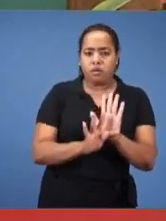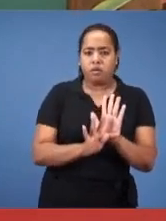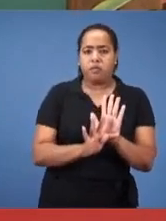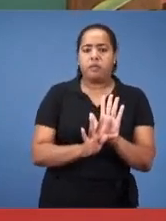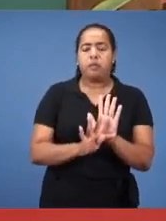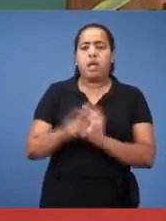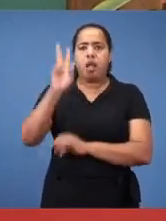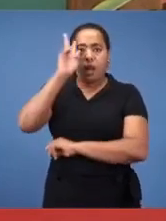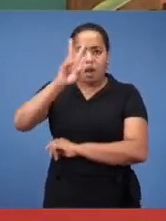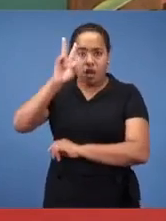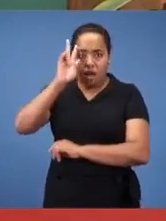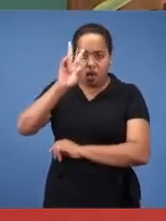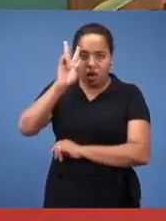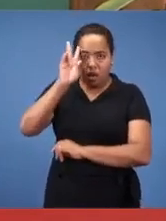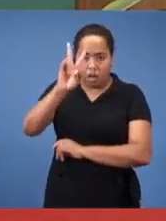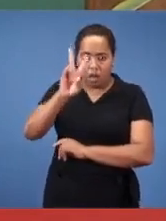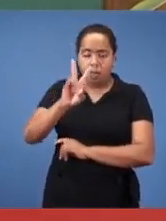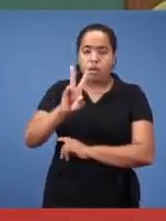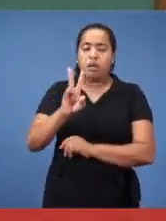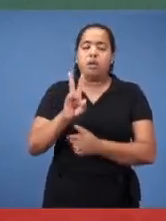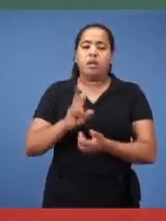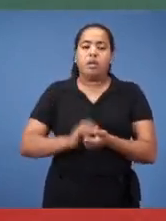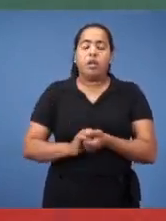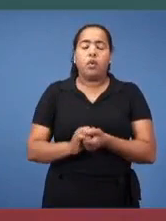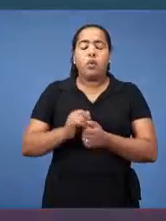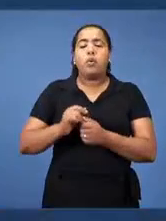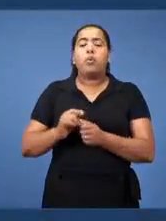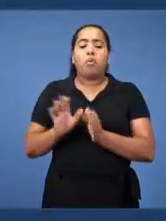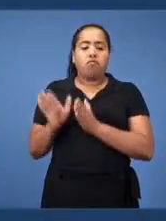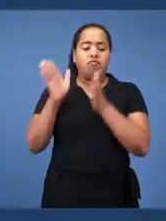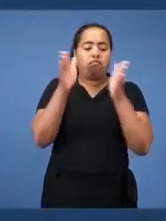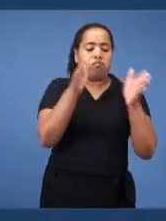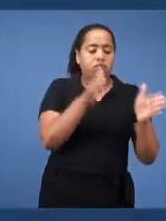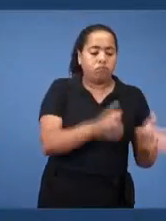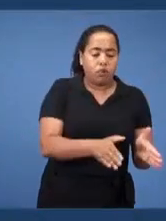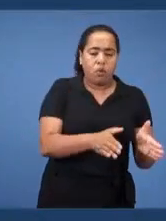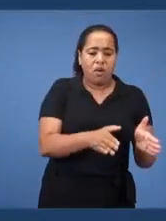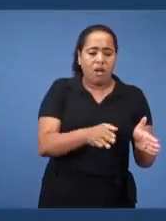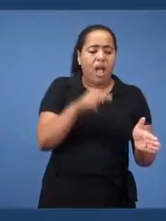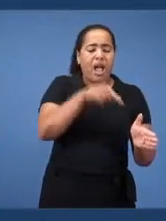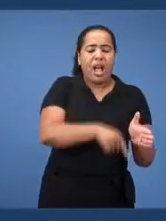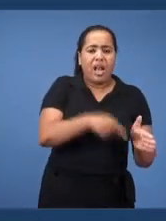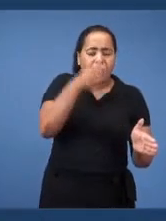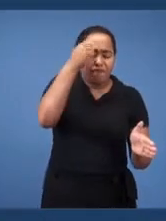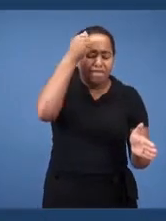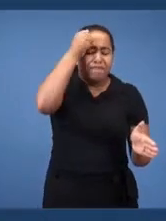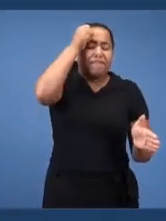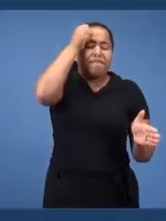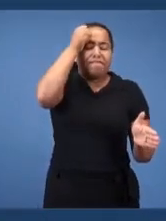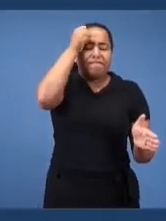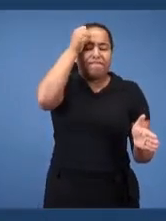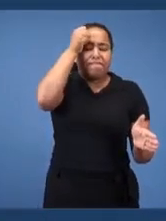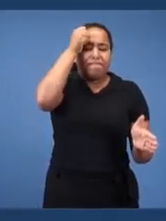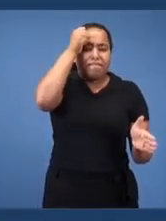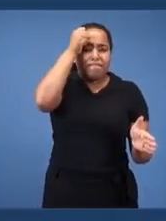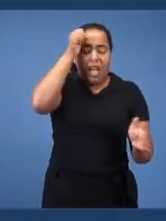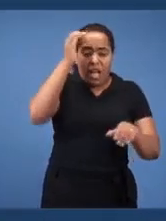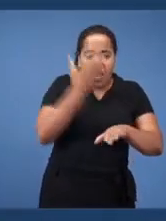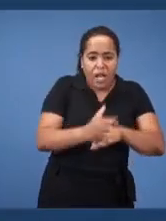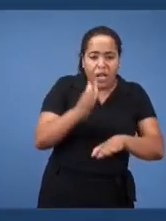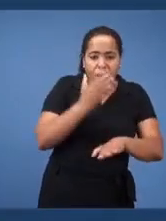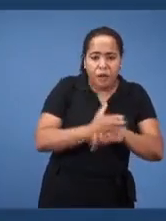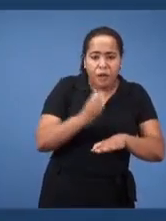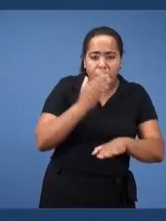read. Remember, therefore, from where you have fallen, repent and do the